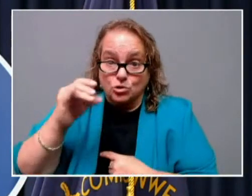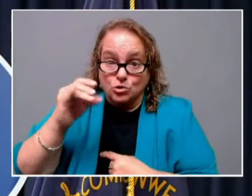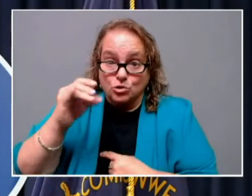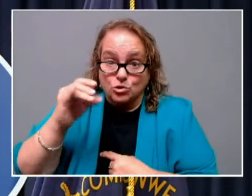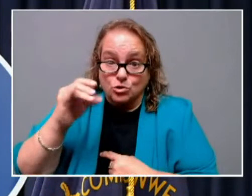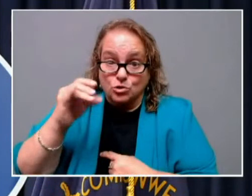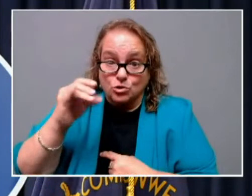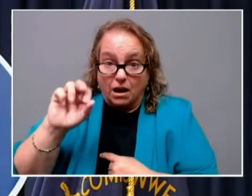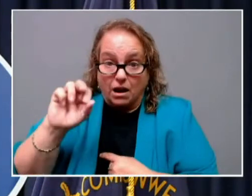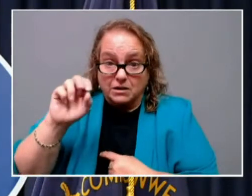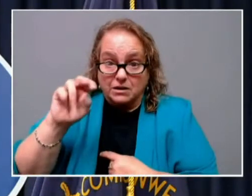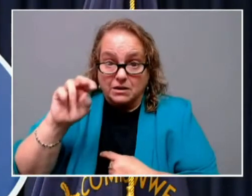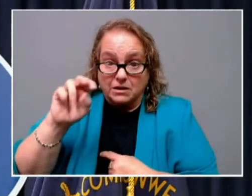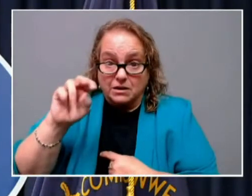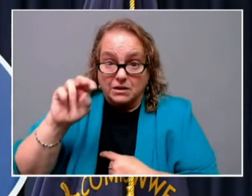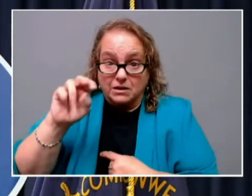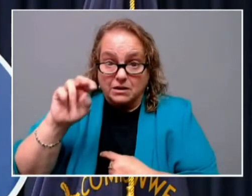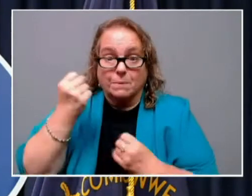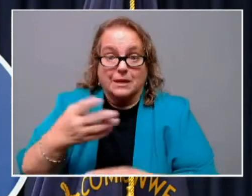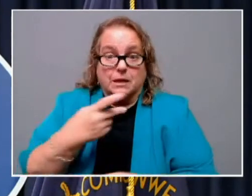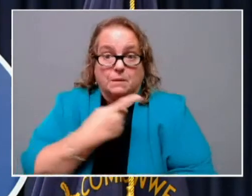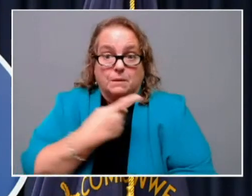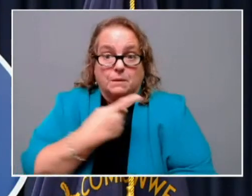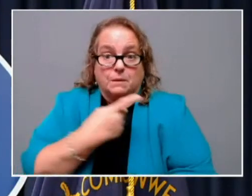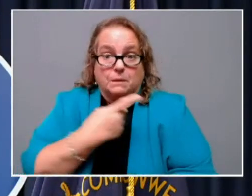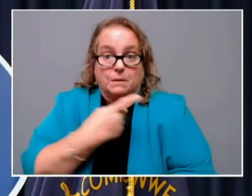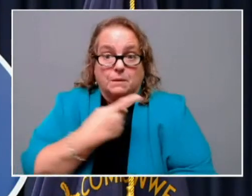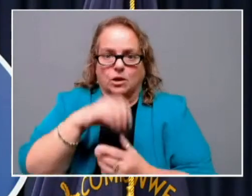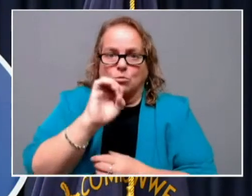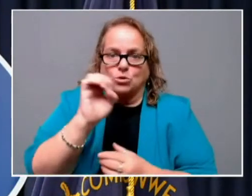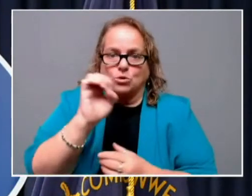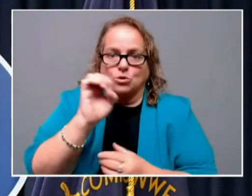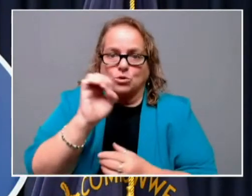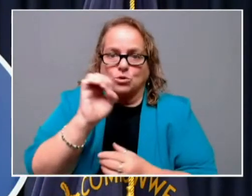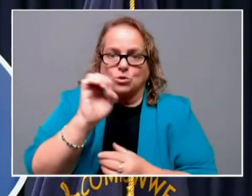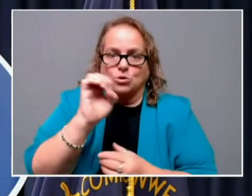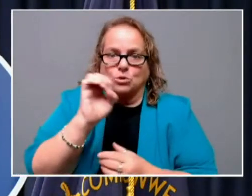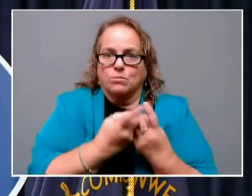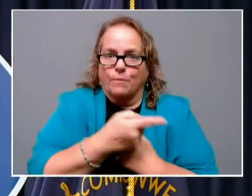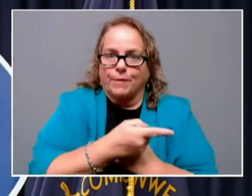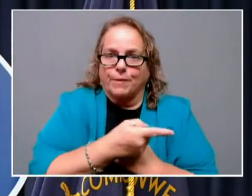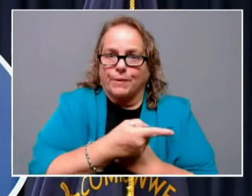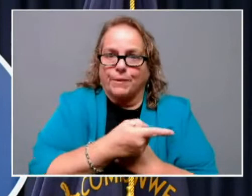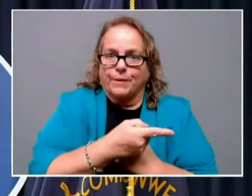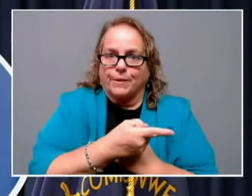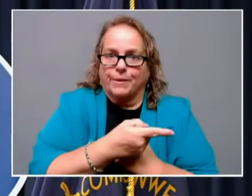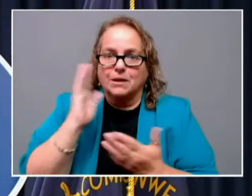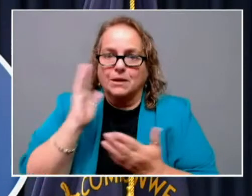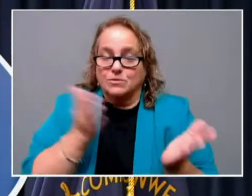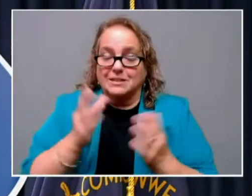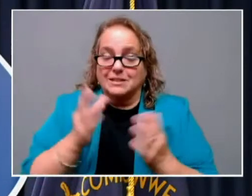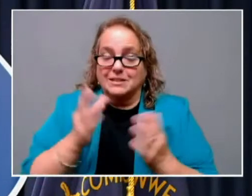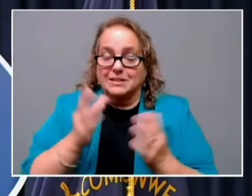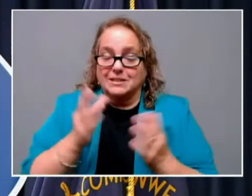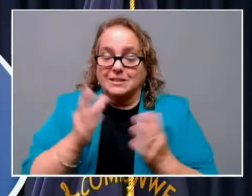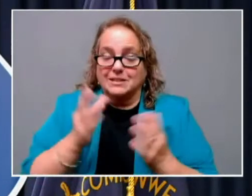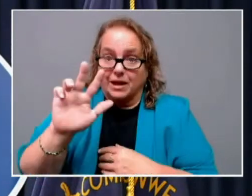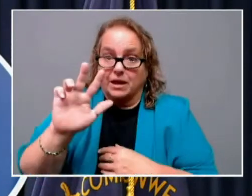holding many patients in the emergency departments for beds or transfers. They had 63 COVID-19